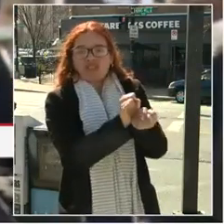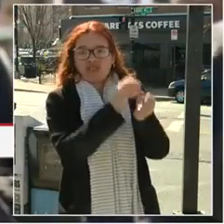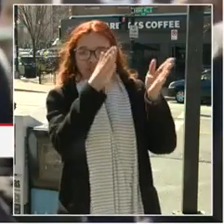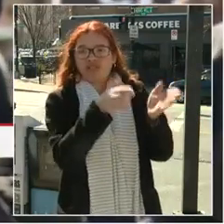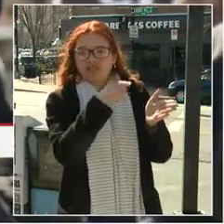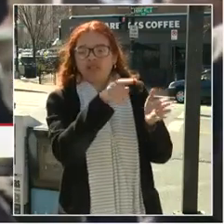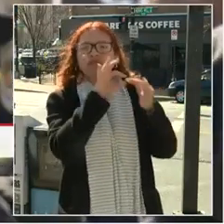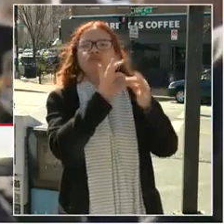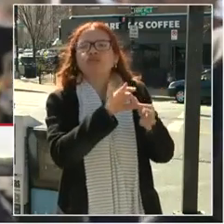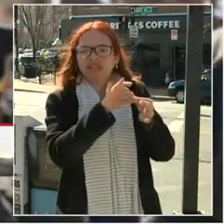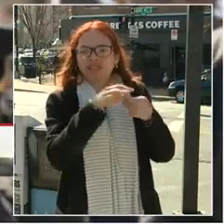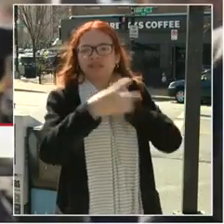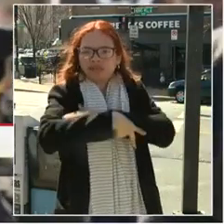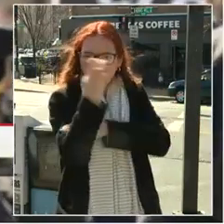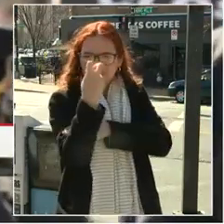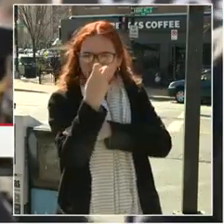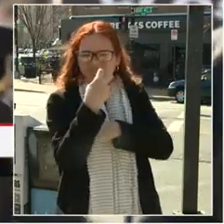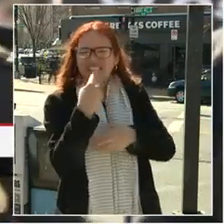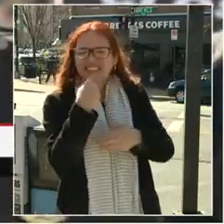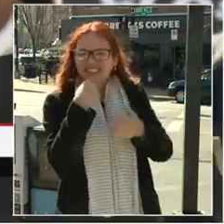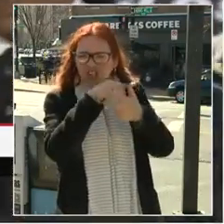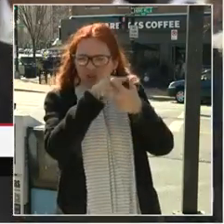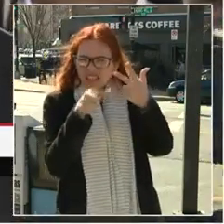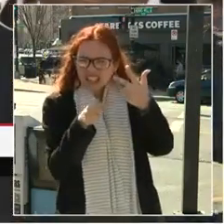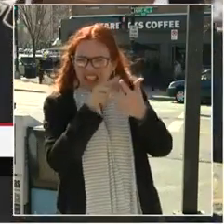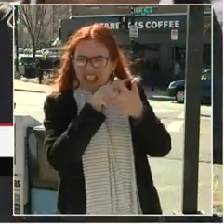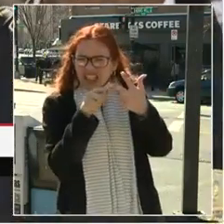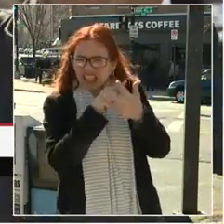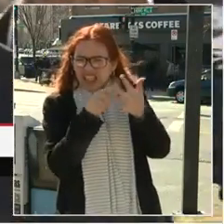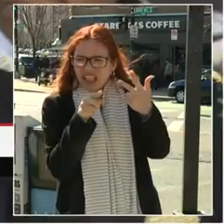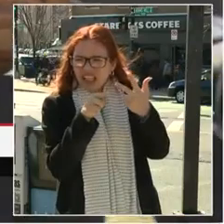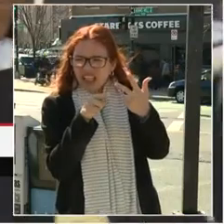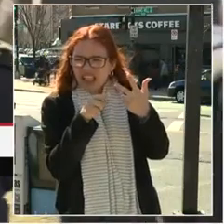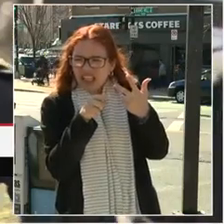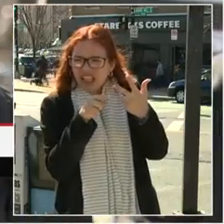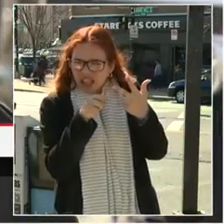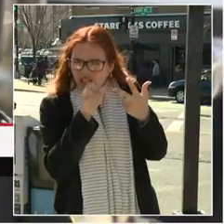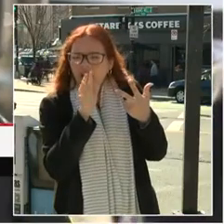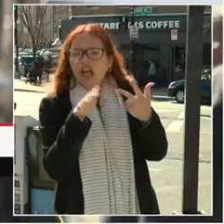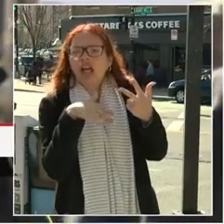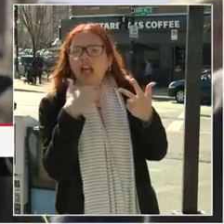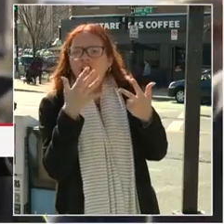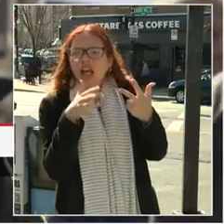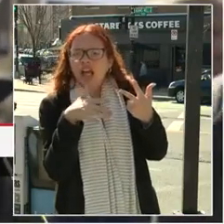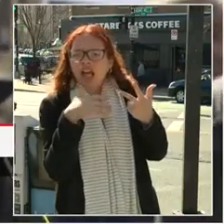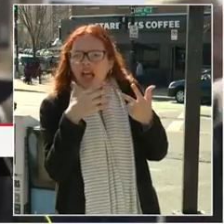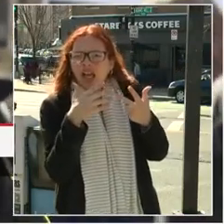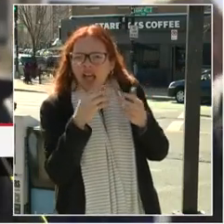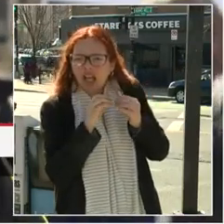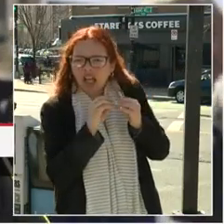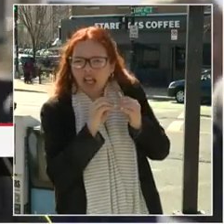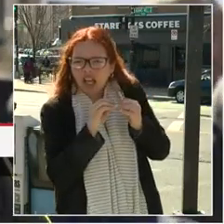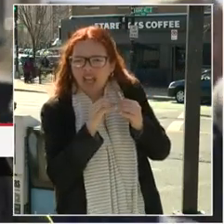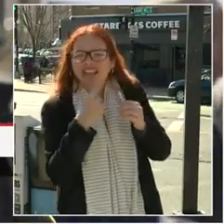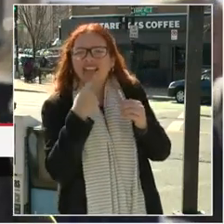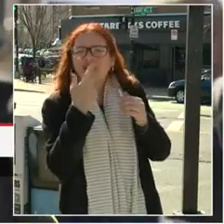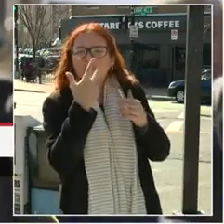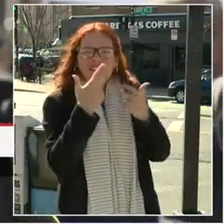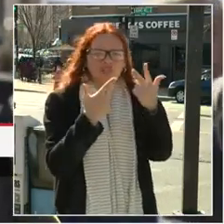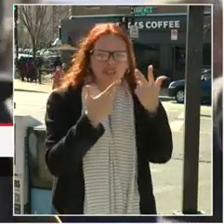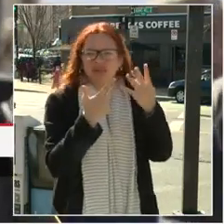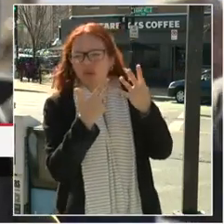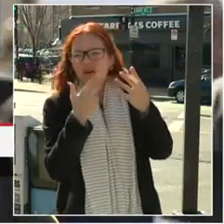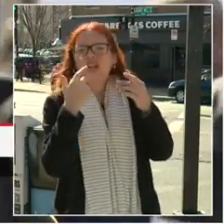burglaries in this community? You said 3. I think previous officers have said 3 and 4 are expected. Yeah, right now we think we have the